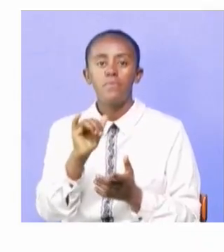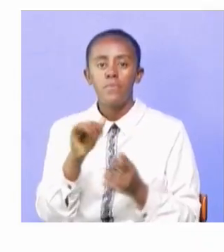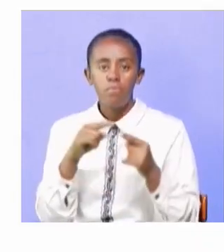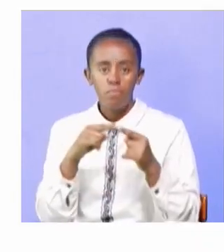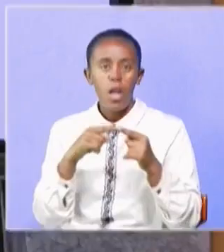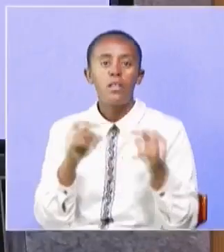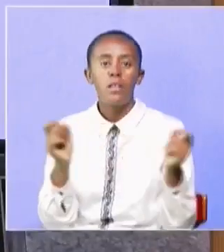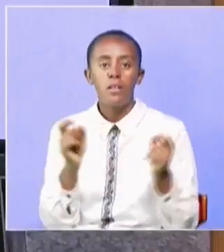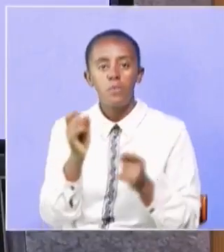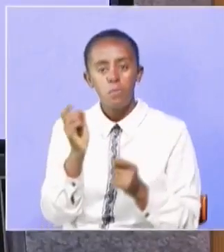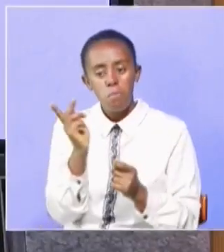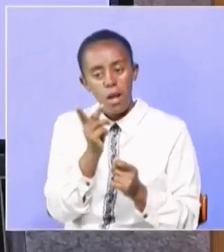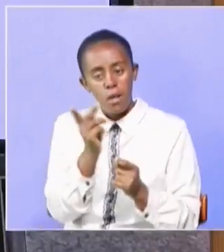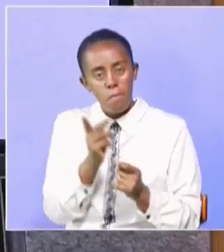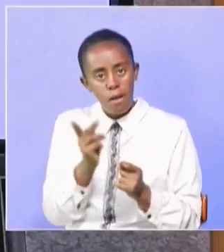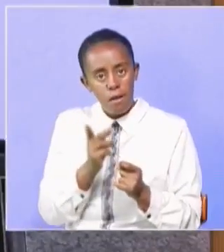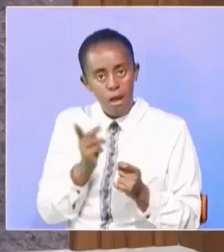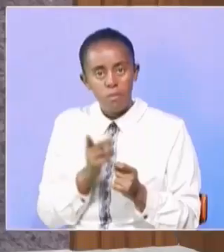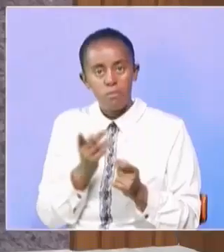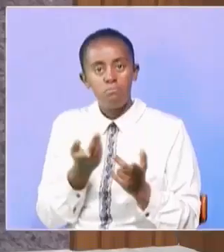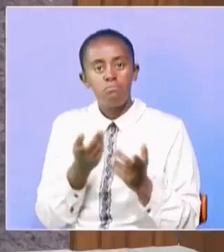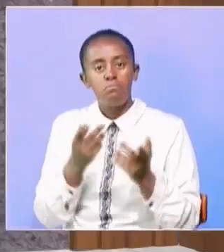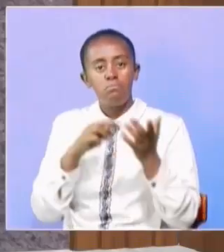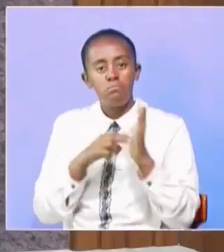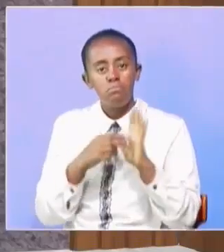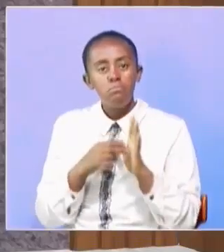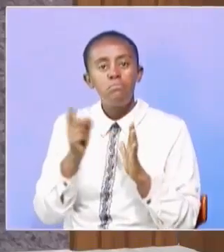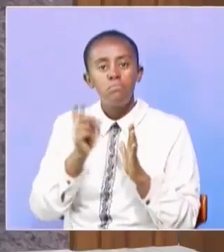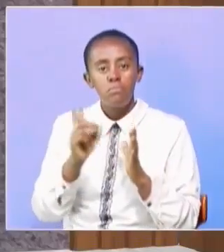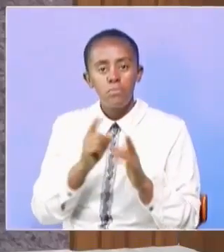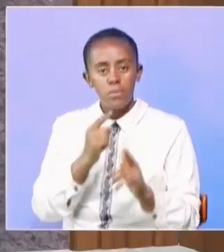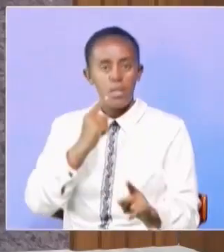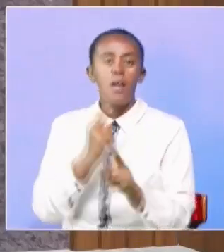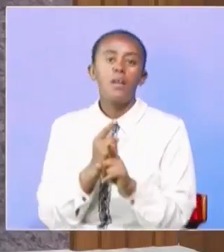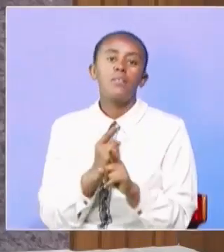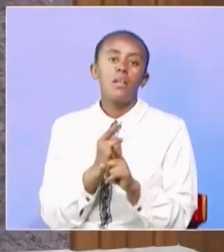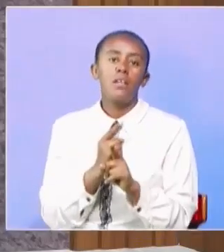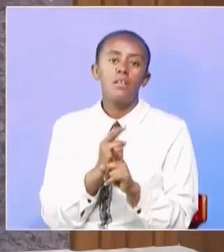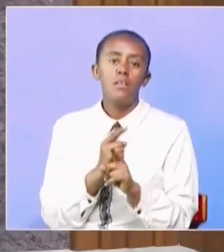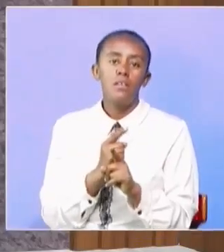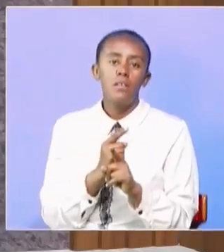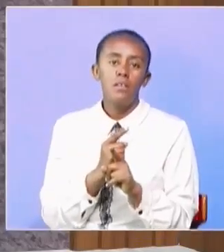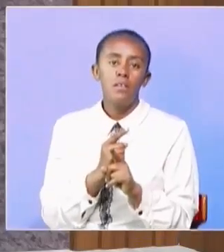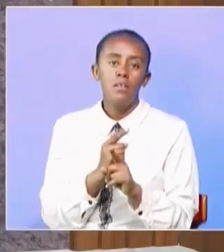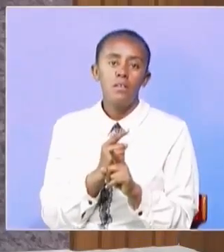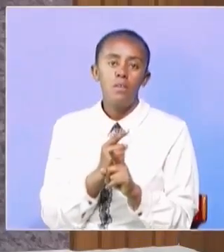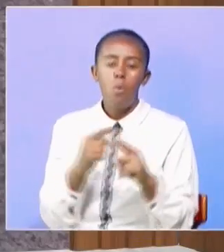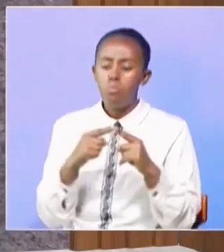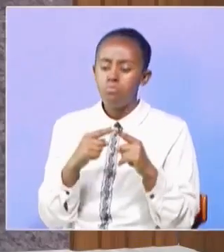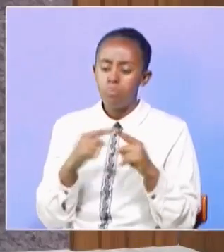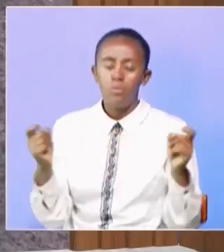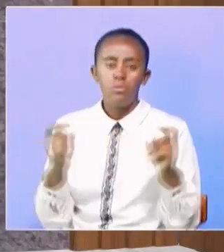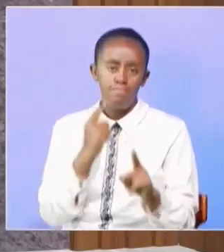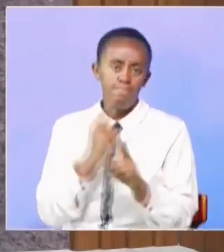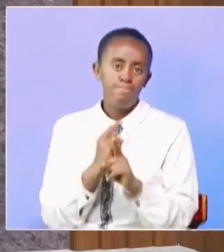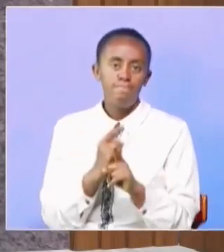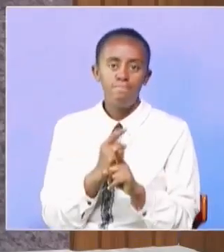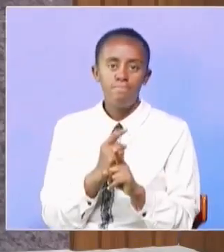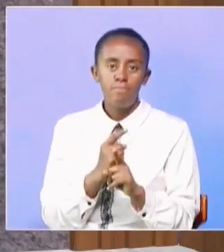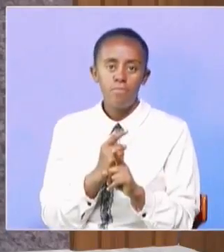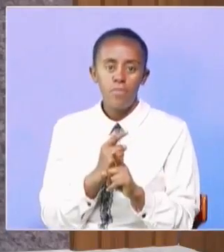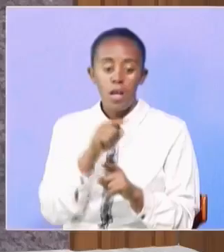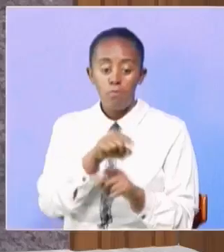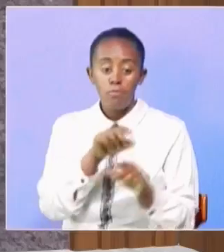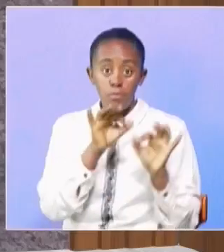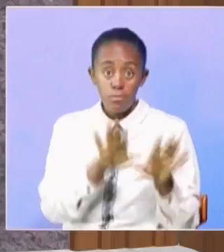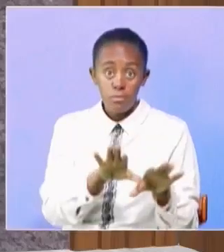antonyms. Binary antonyms are the exact opposite of each other. It means the absence